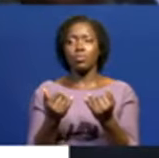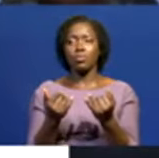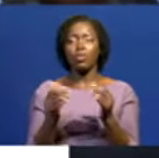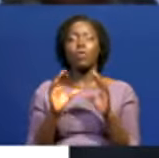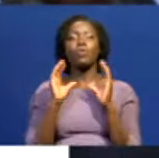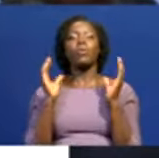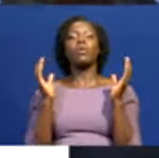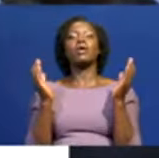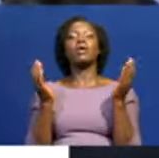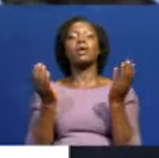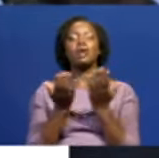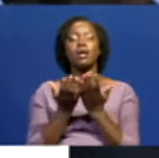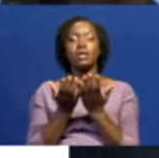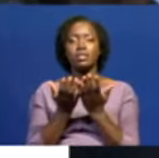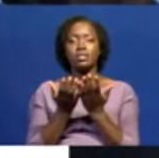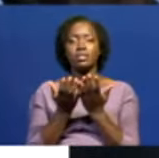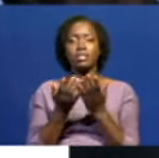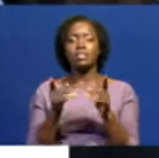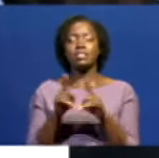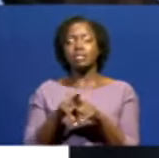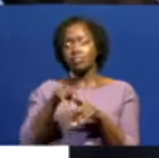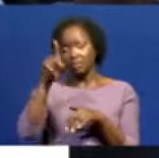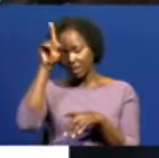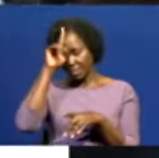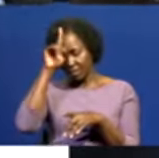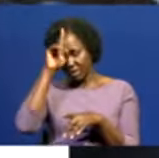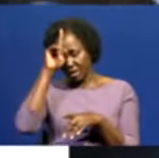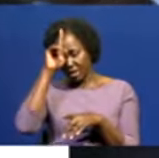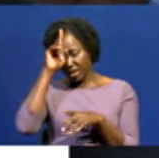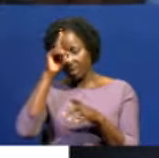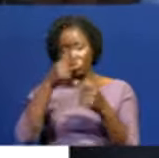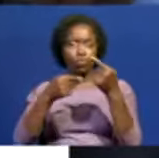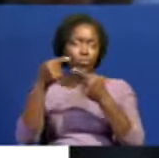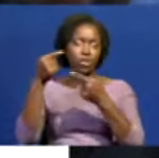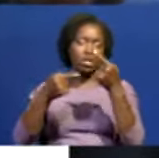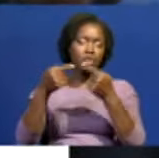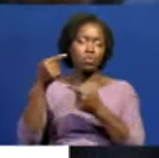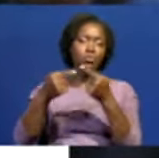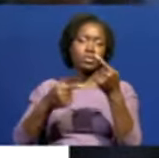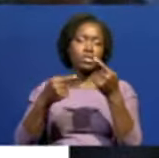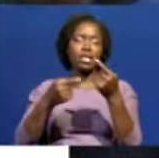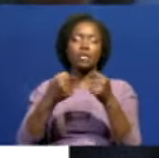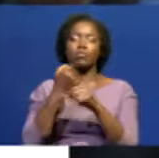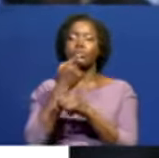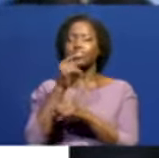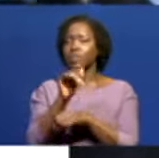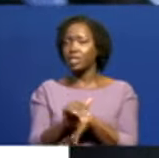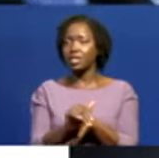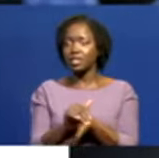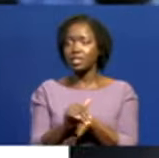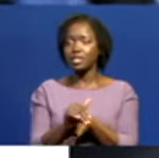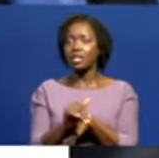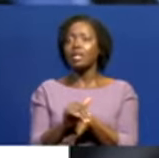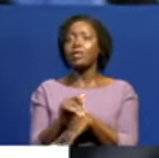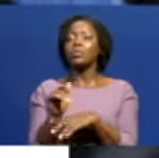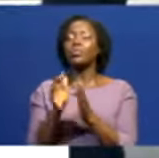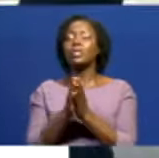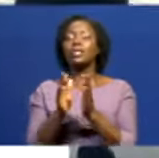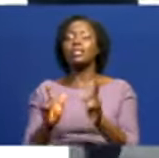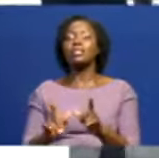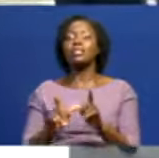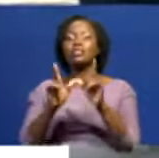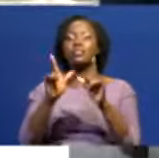dunia nzima imekuwa kama kijiji. Kwa hivyo tunashindana na tuhakikishe kwamba tutainua kaunti yetu.